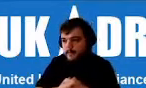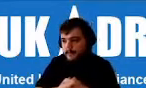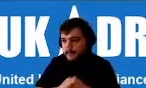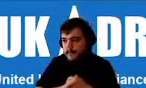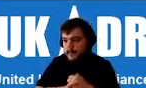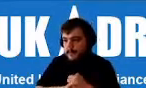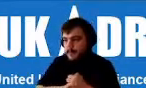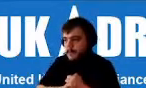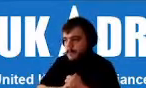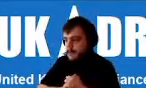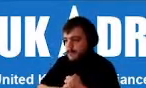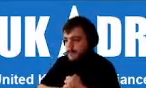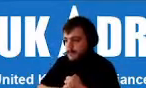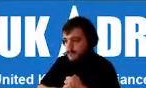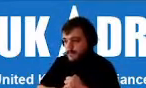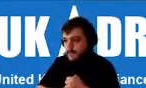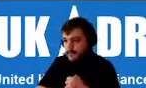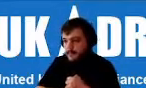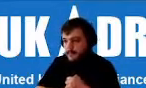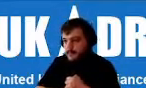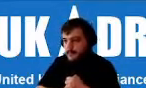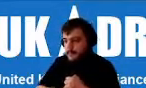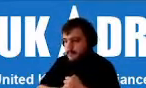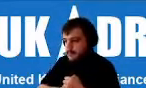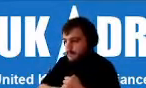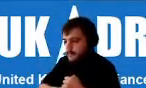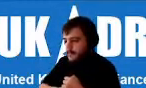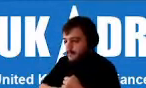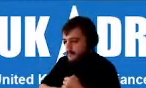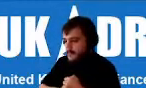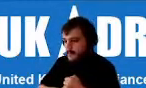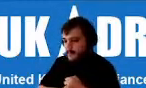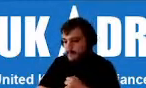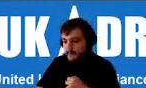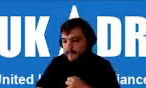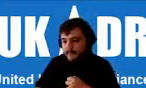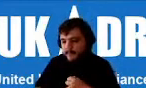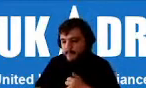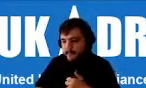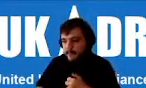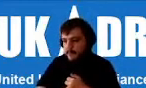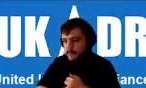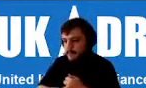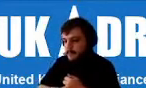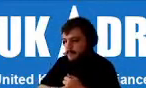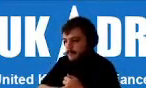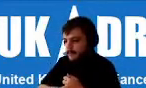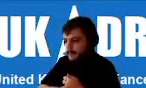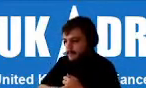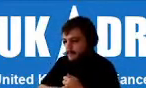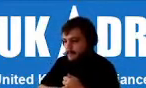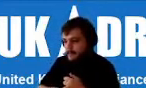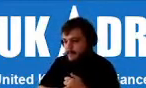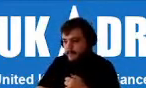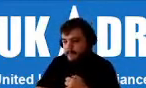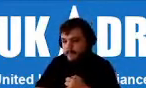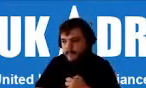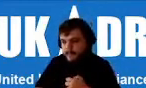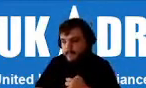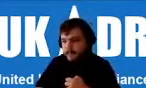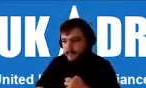of ourselves and many of our descendants is not very high. We can afford to concentrate on